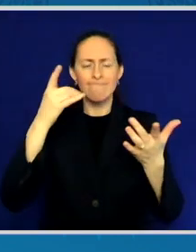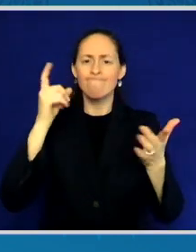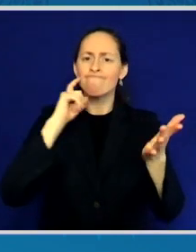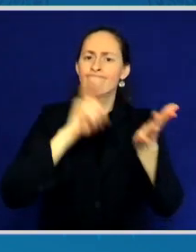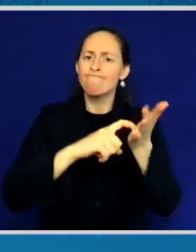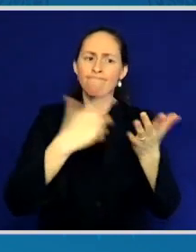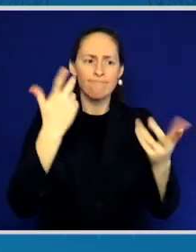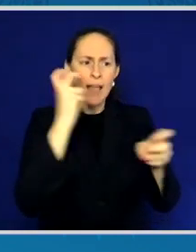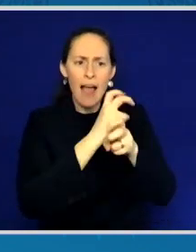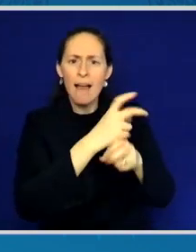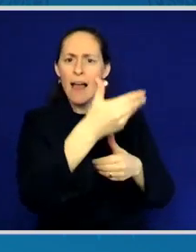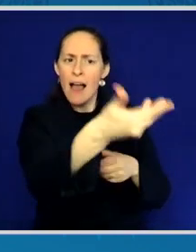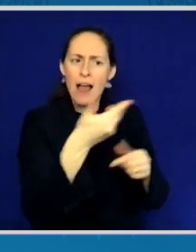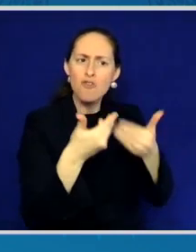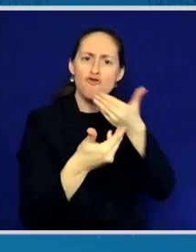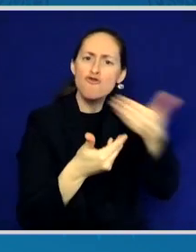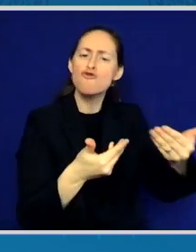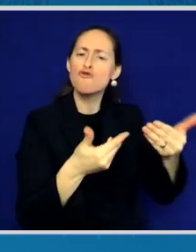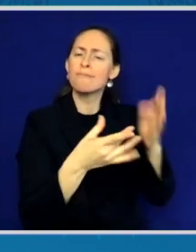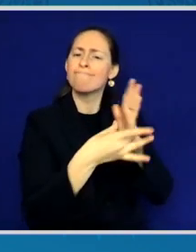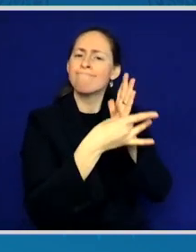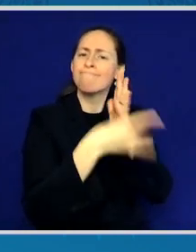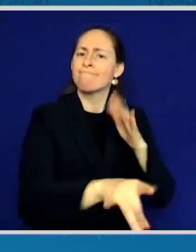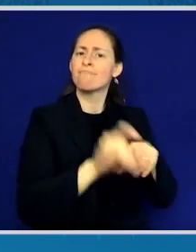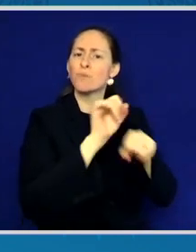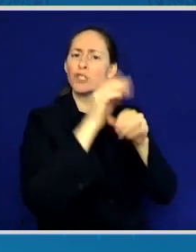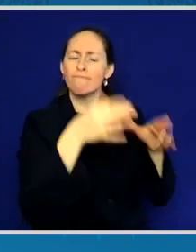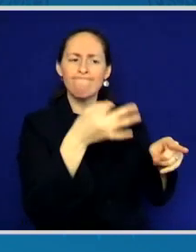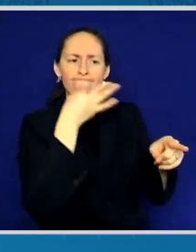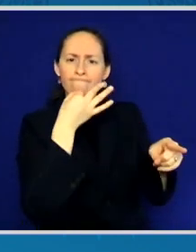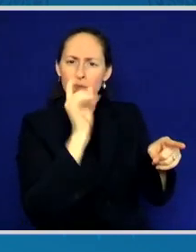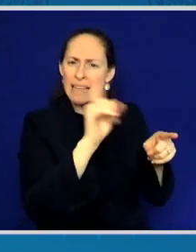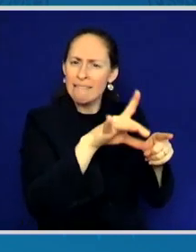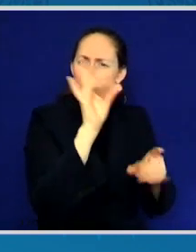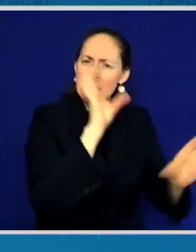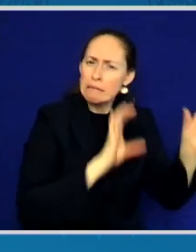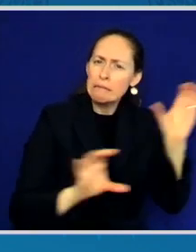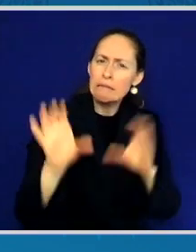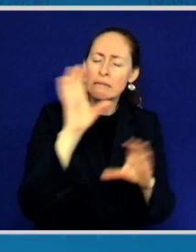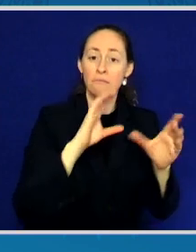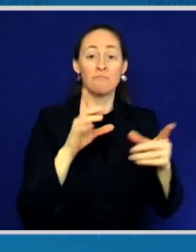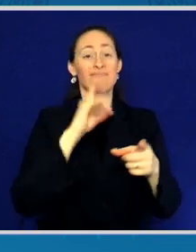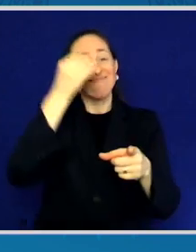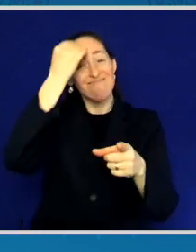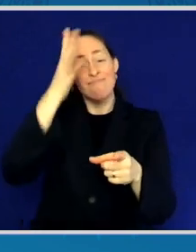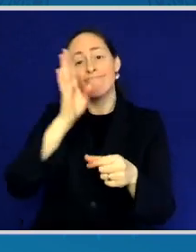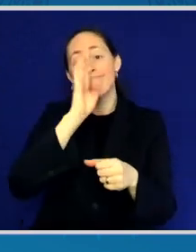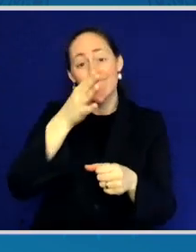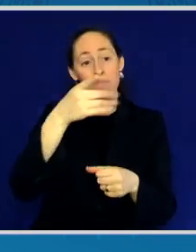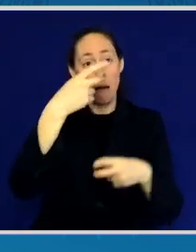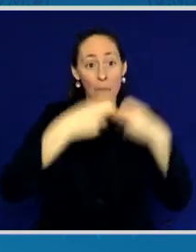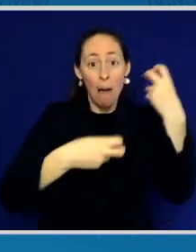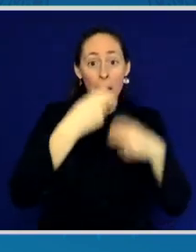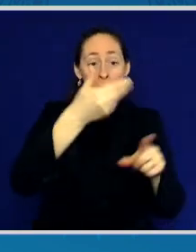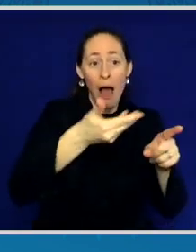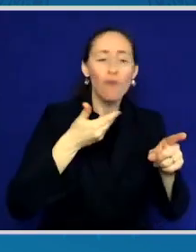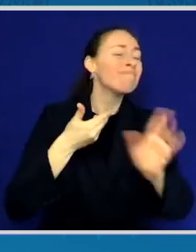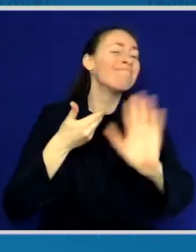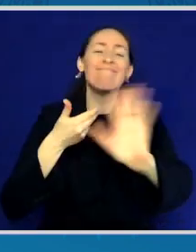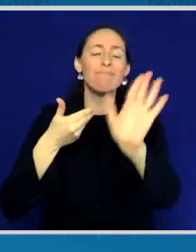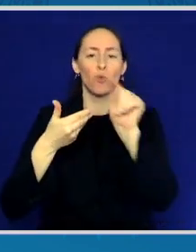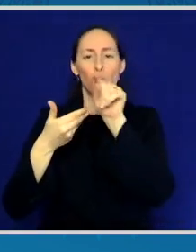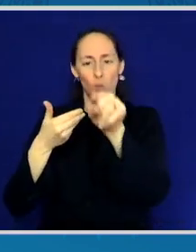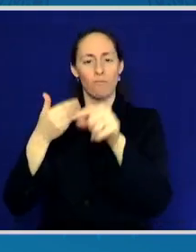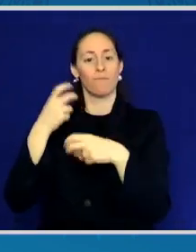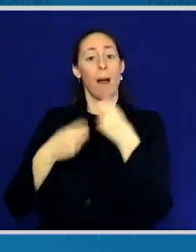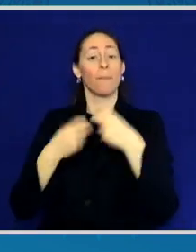bit deeper, what we said to many of them was, you don't actually have a talent problem, you have a transportation problem. Right. And that is